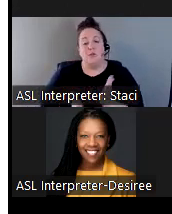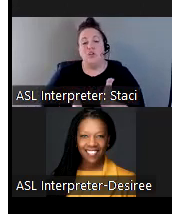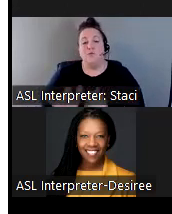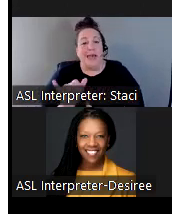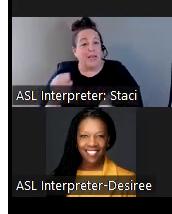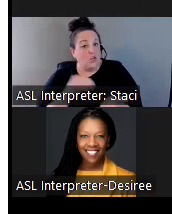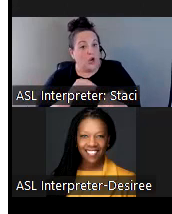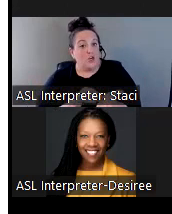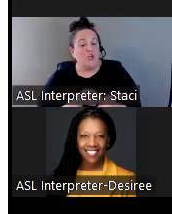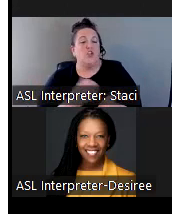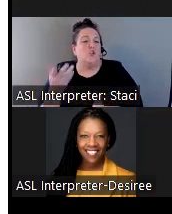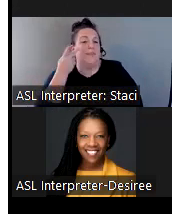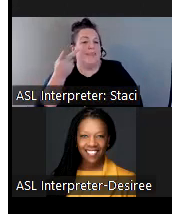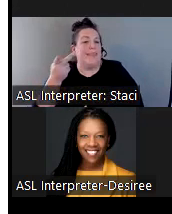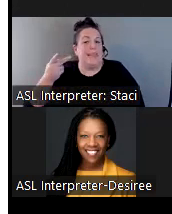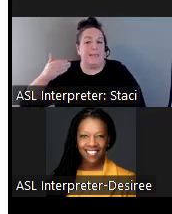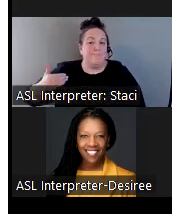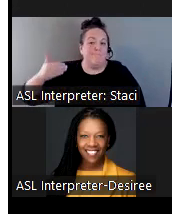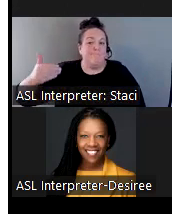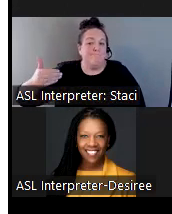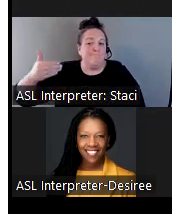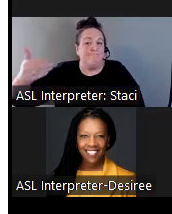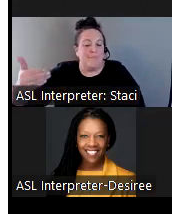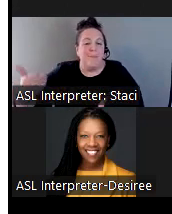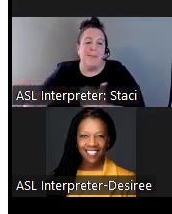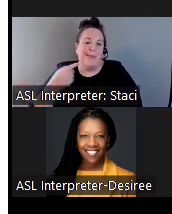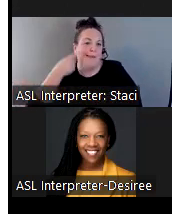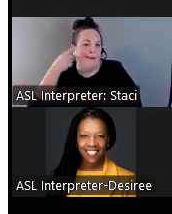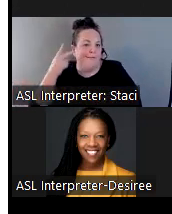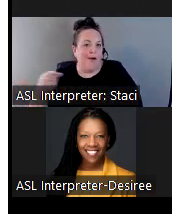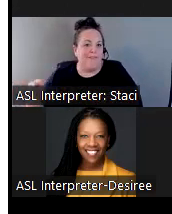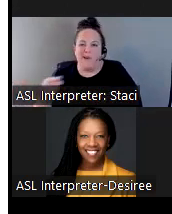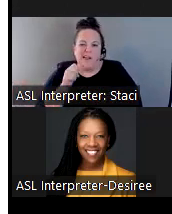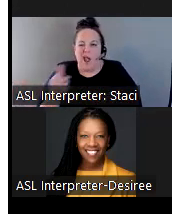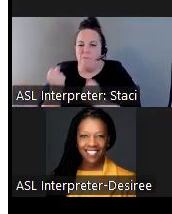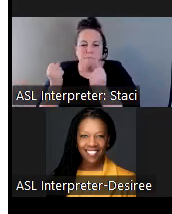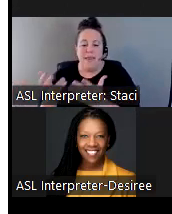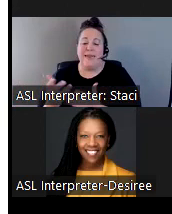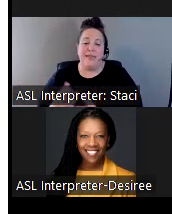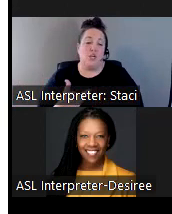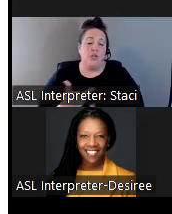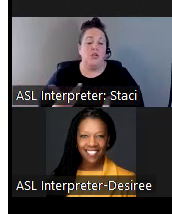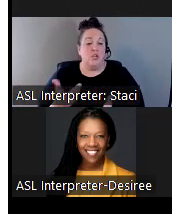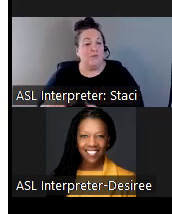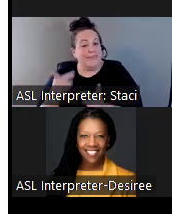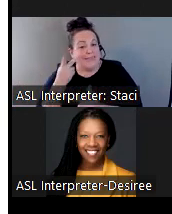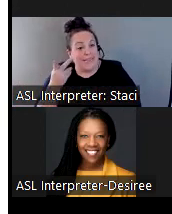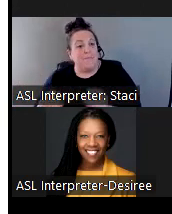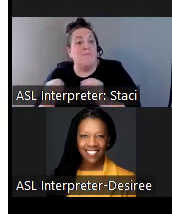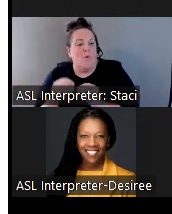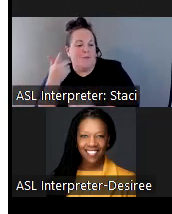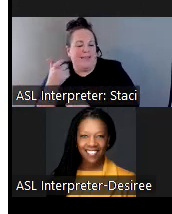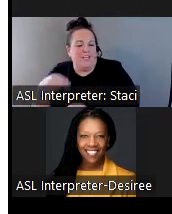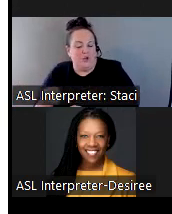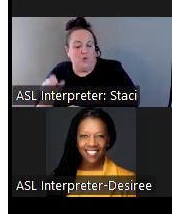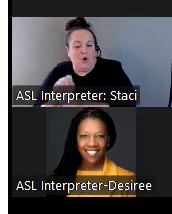see a handful in your practice of children who are deaf and hard of hearing, but obviously you're going to see many more because you work with this